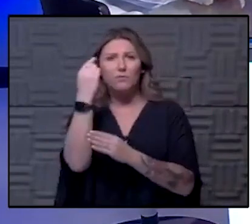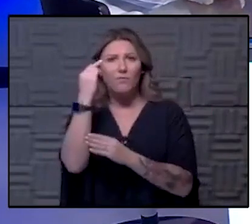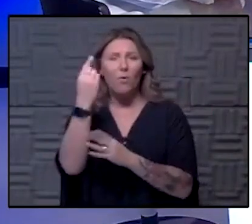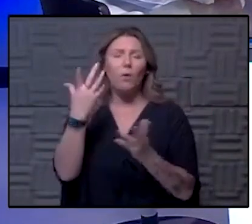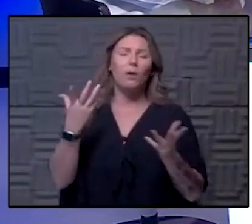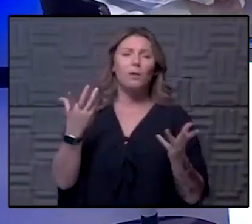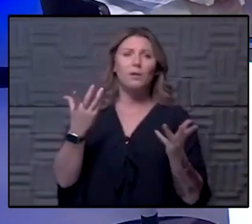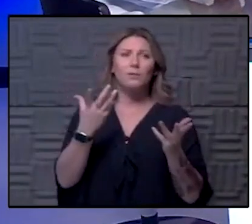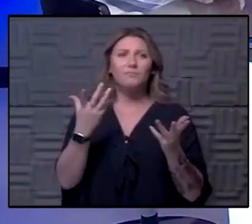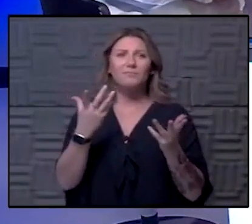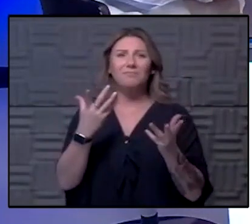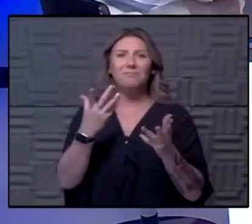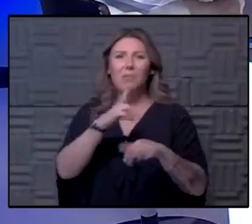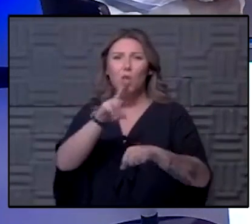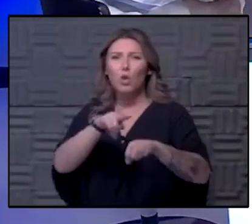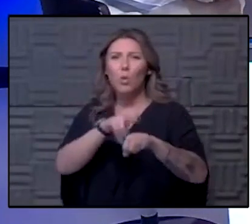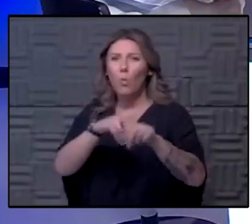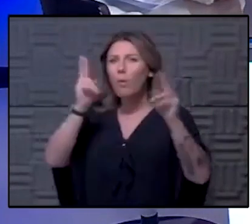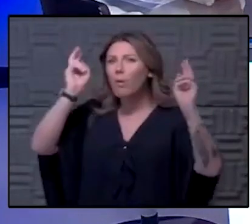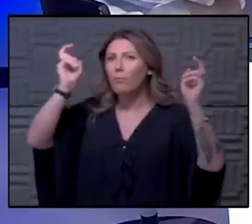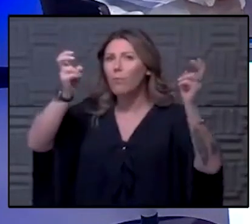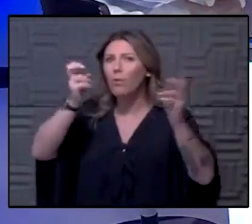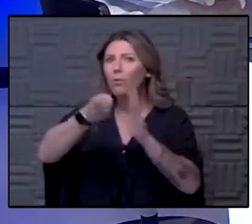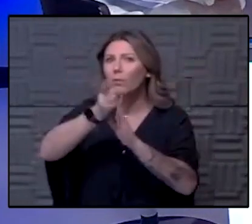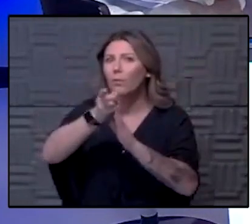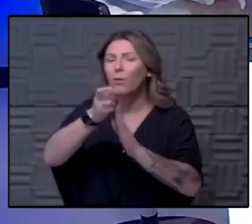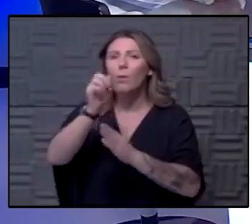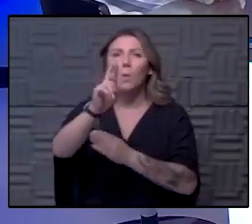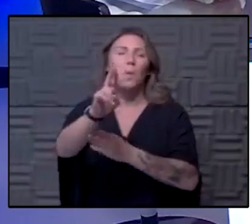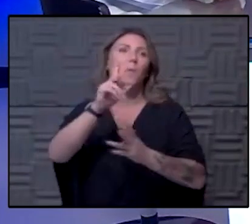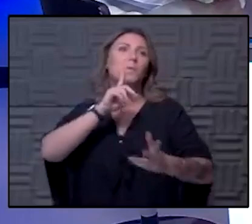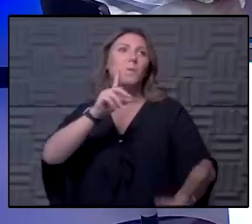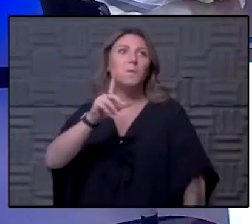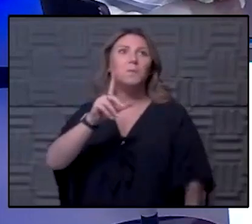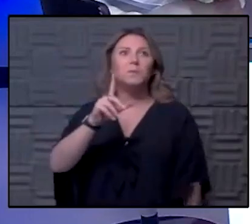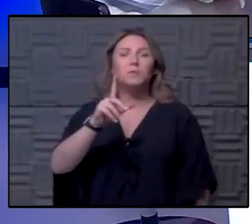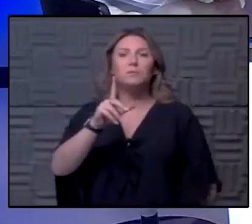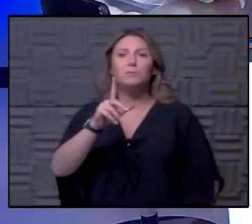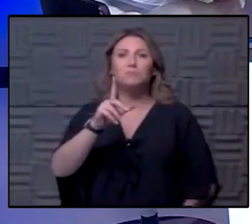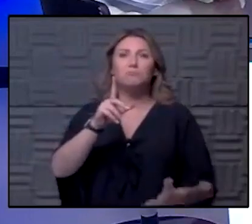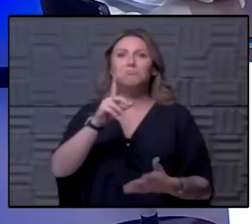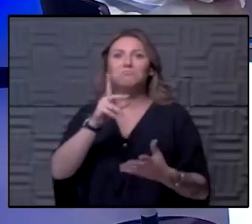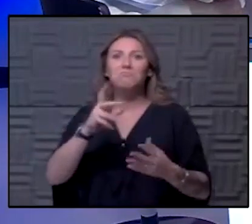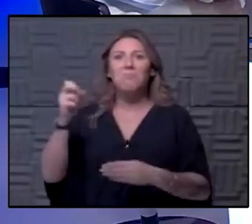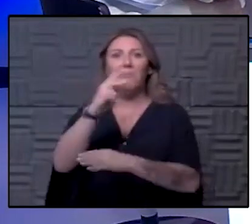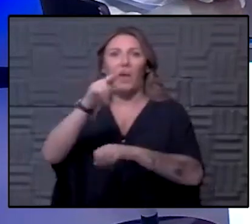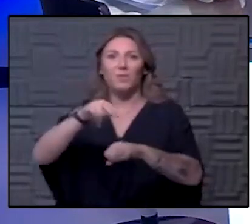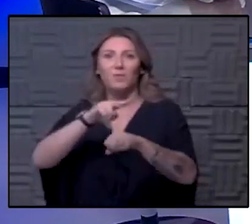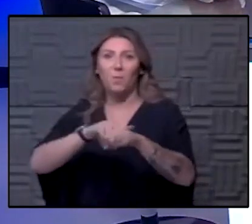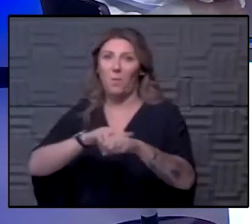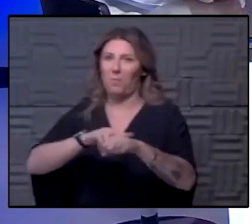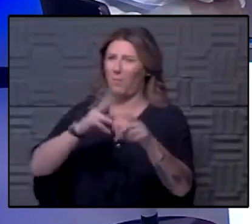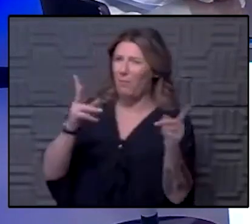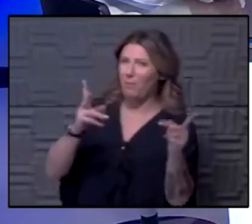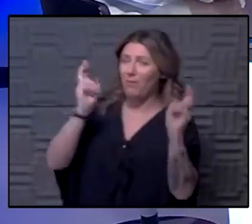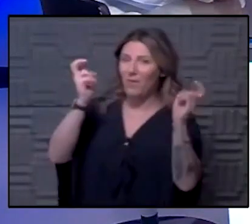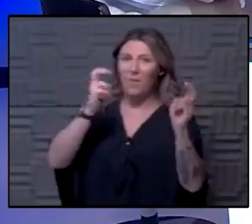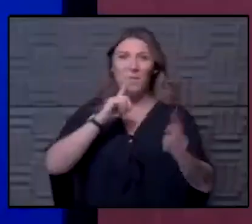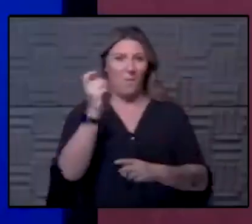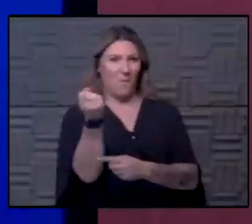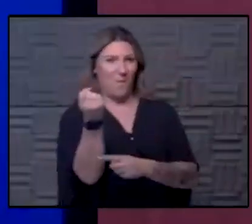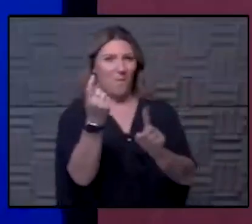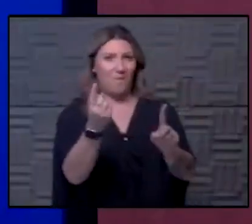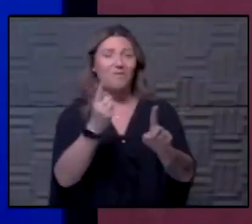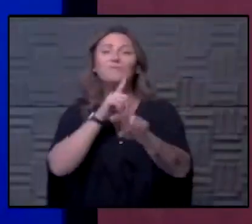that normal point, or at least the light, closer to the light at the end of the tunnel, I guess? Okay, well, hold on to your hat. Here's my